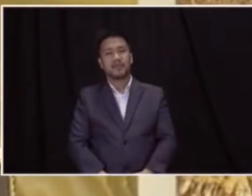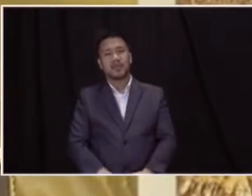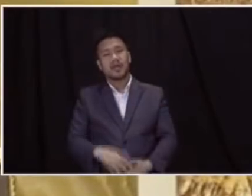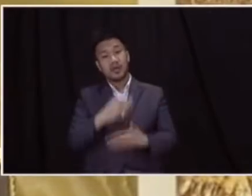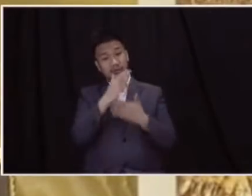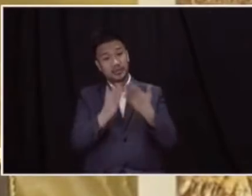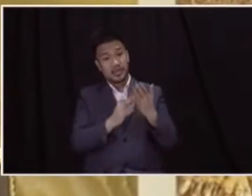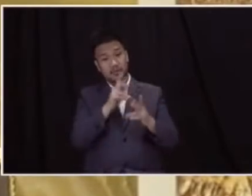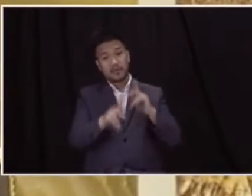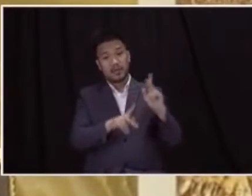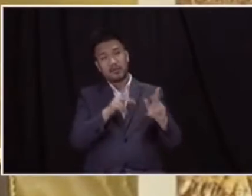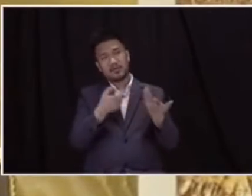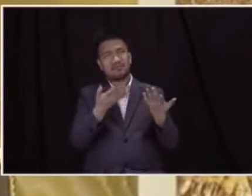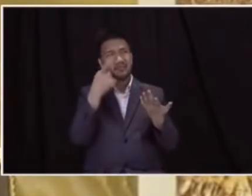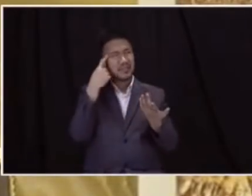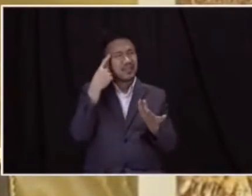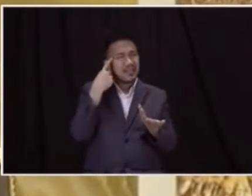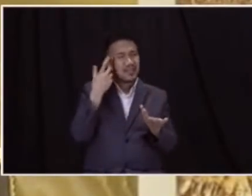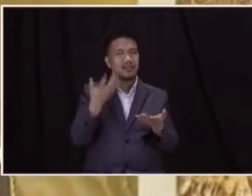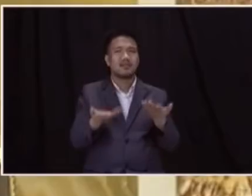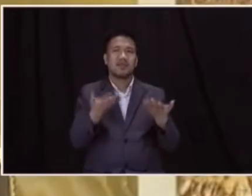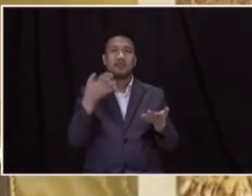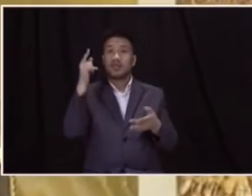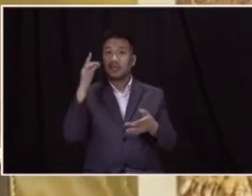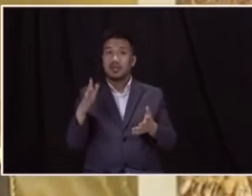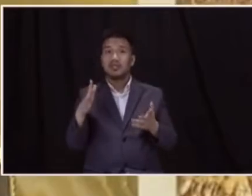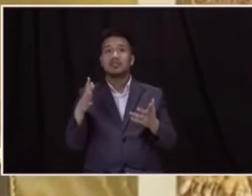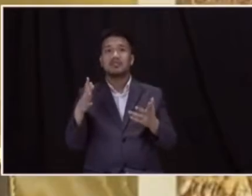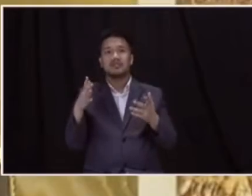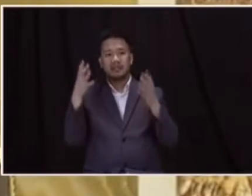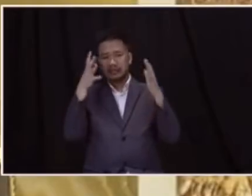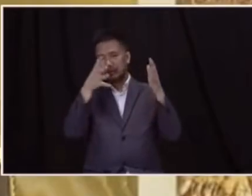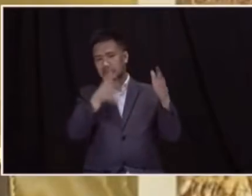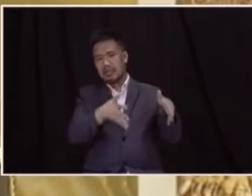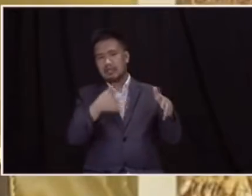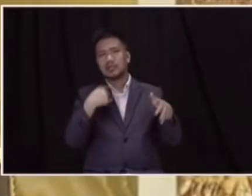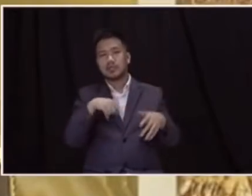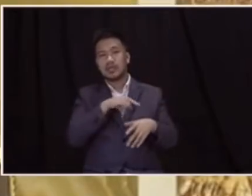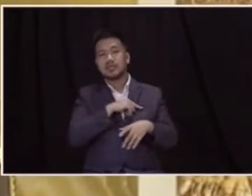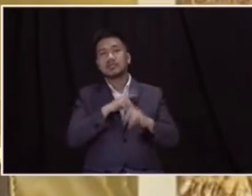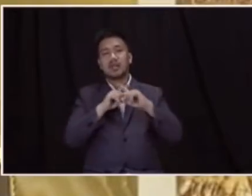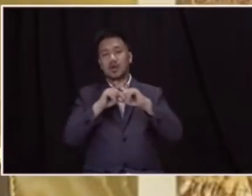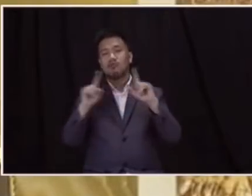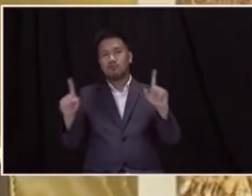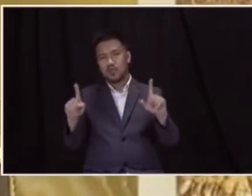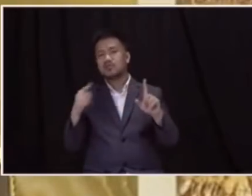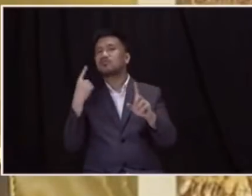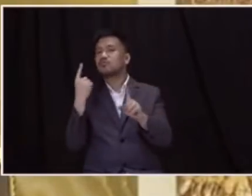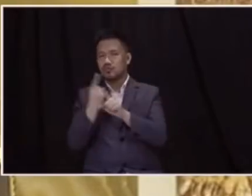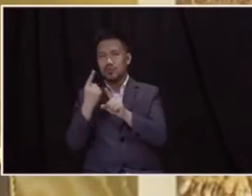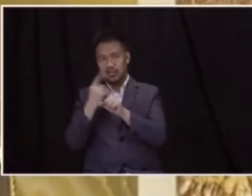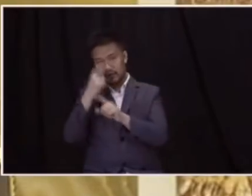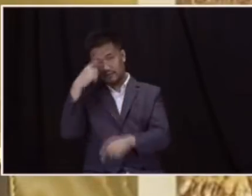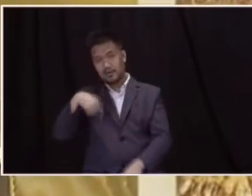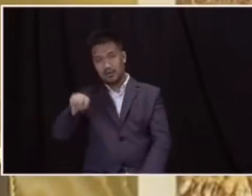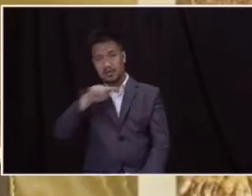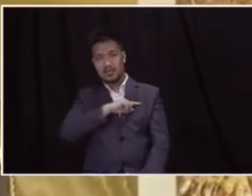Some people may actually think that God has abandoned us, but instead, for